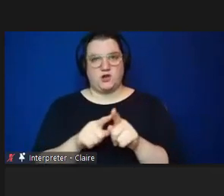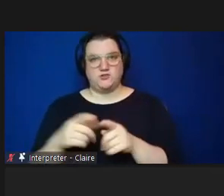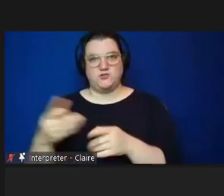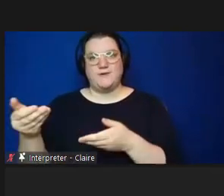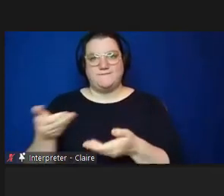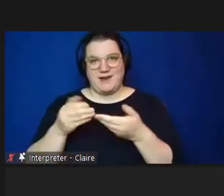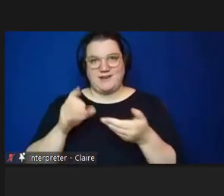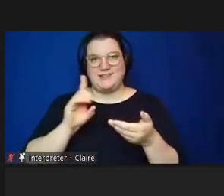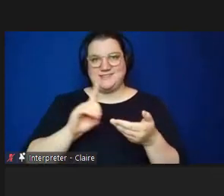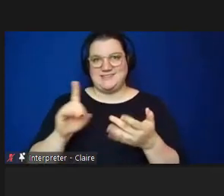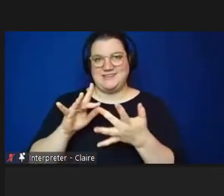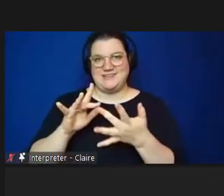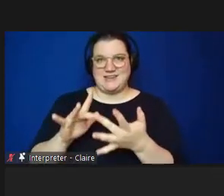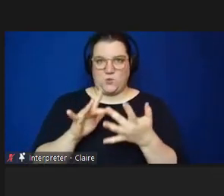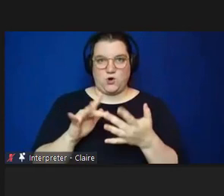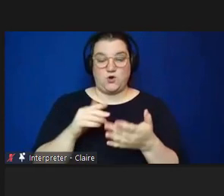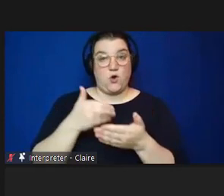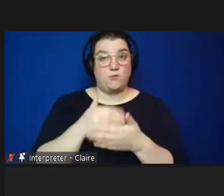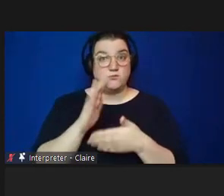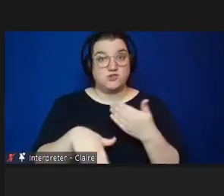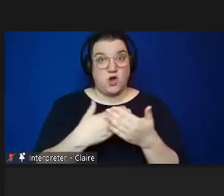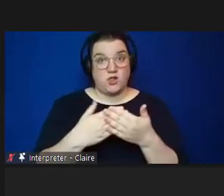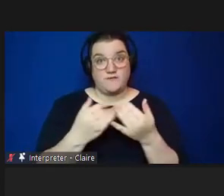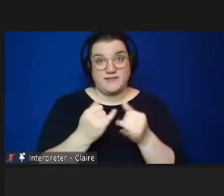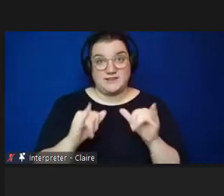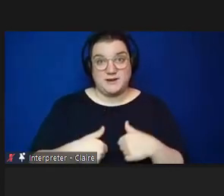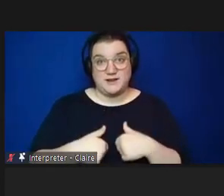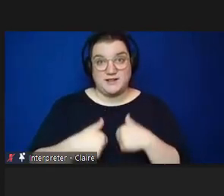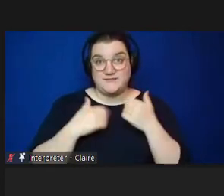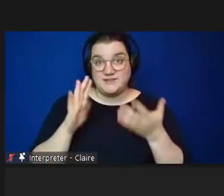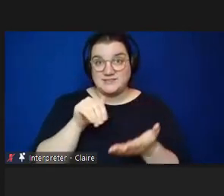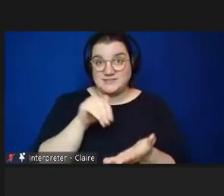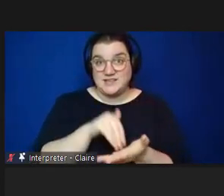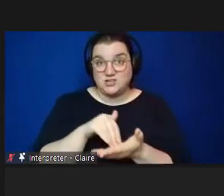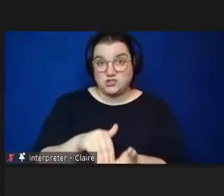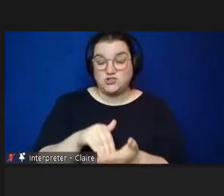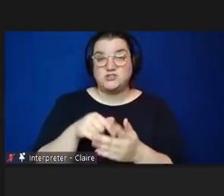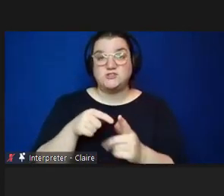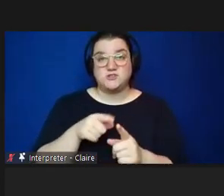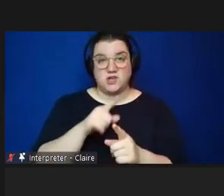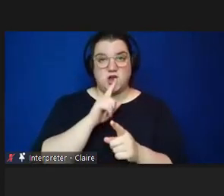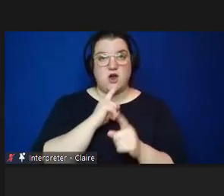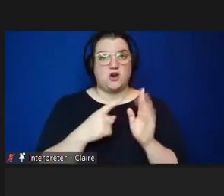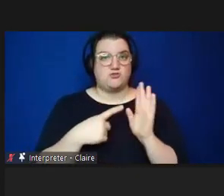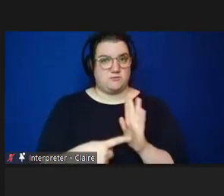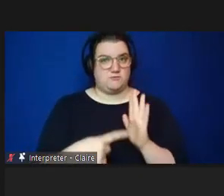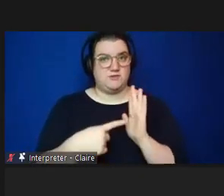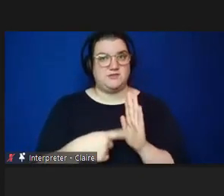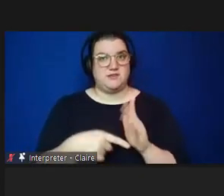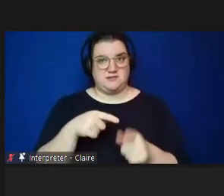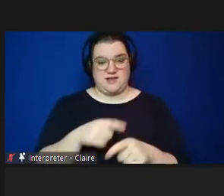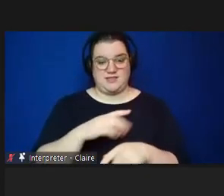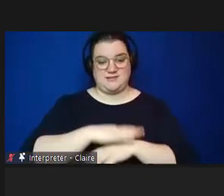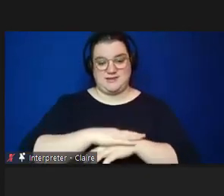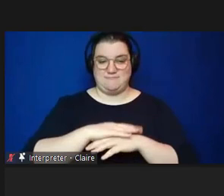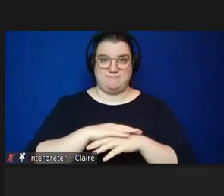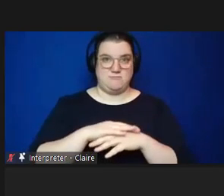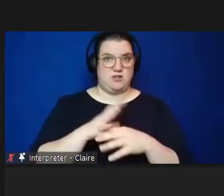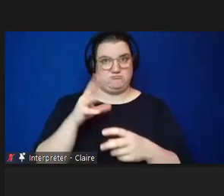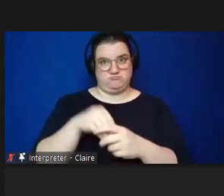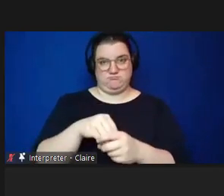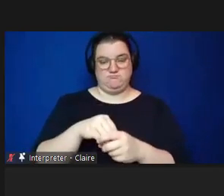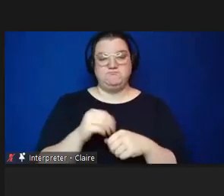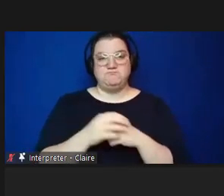Network. Almost all of the independent living centers are represented at the table.